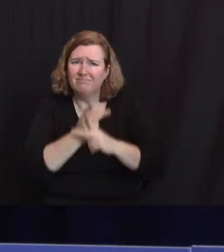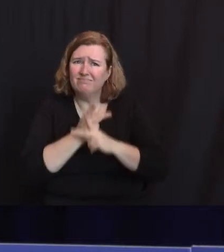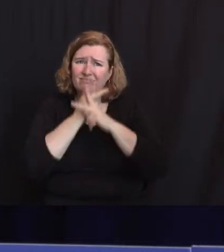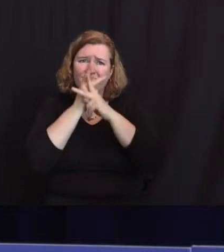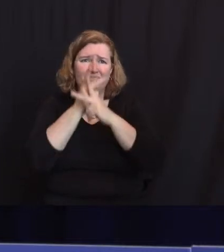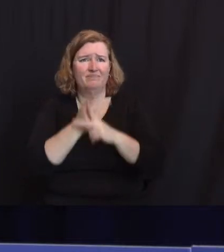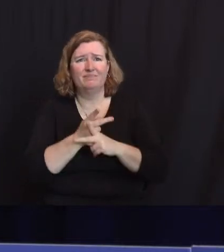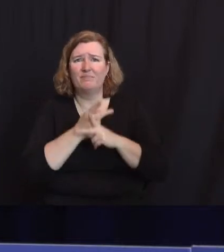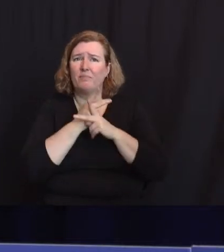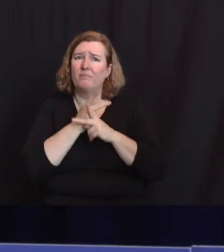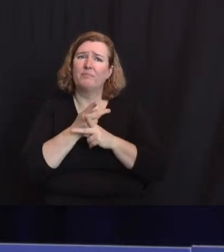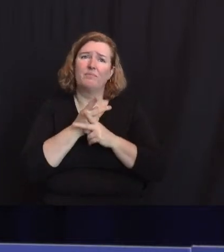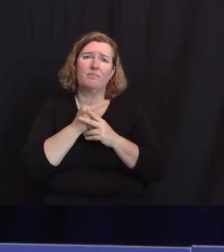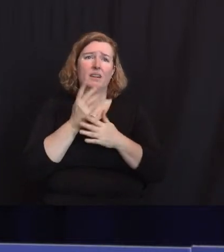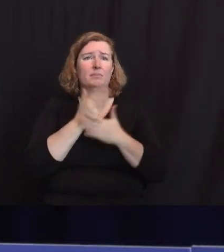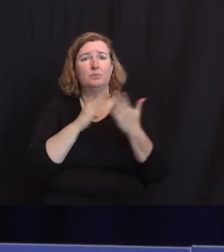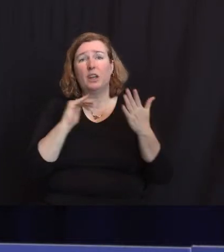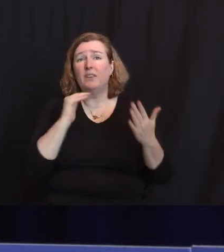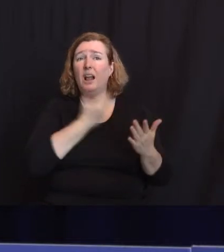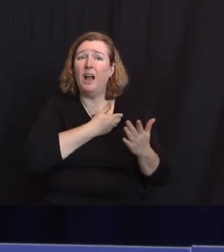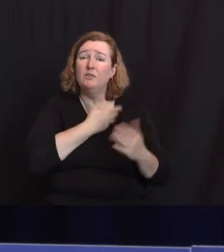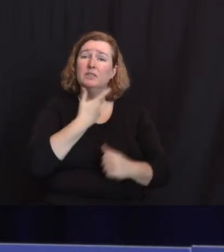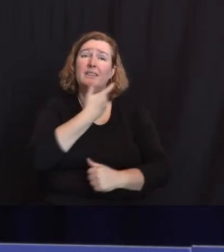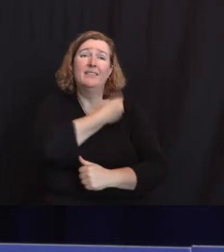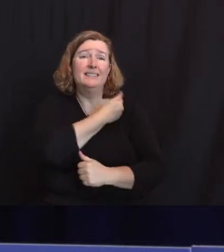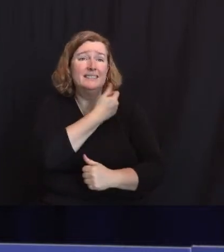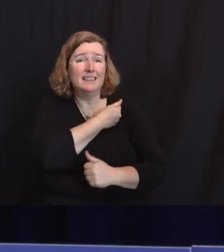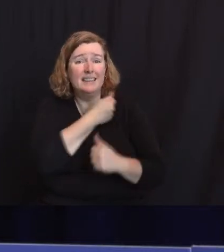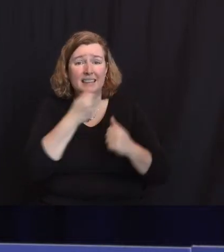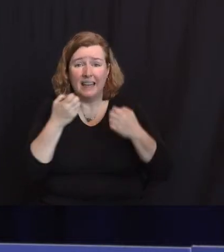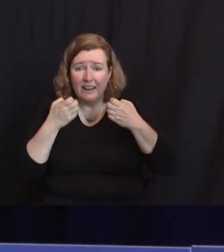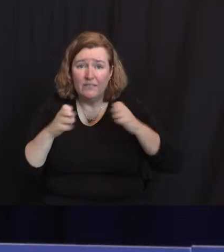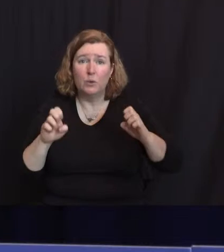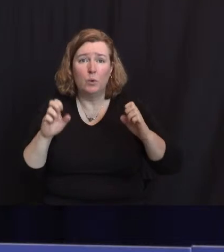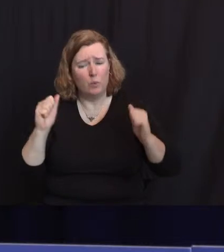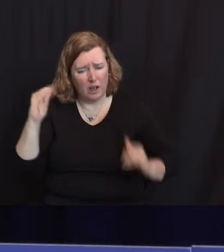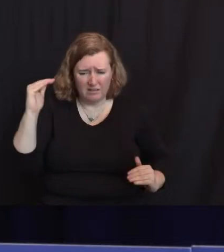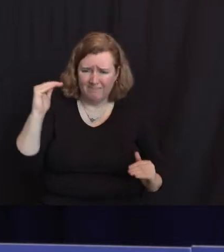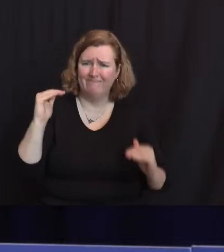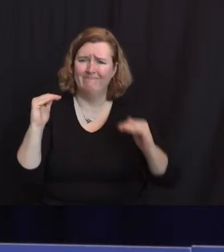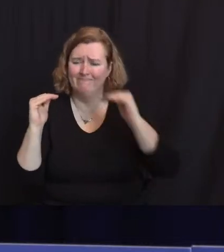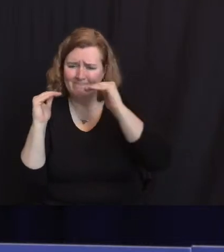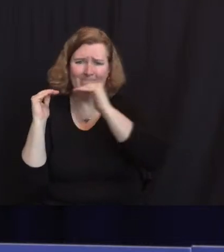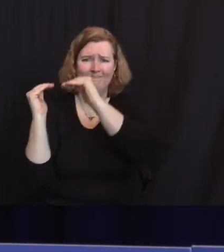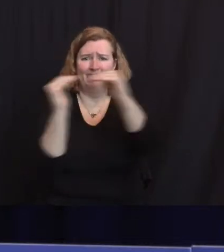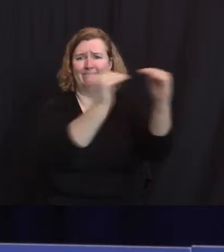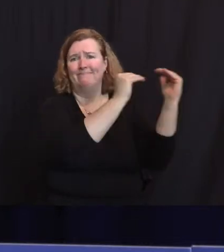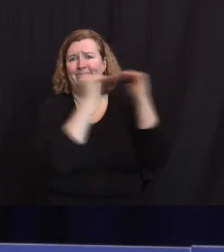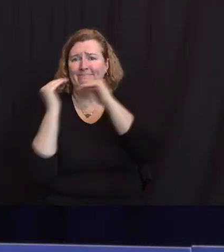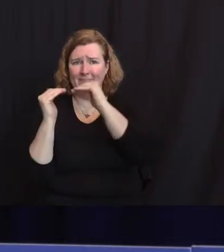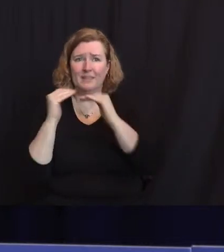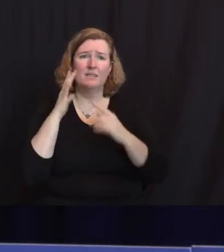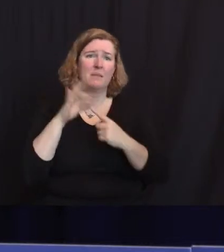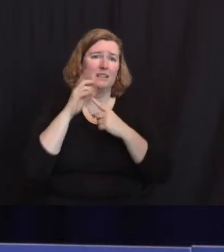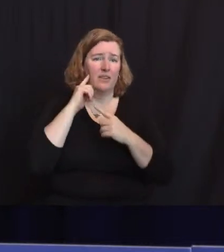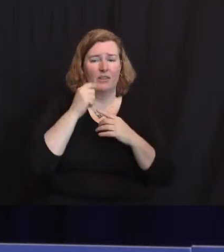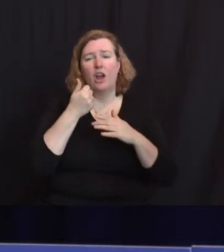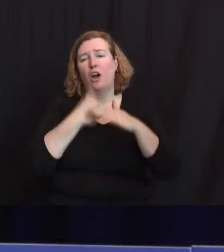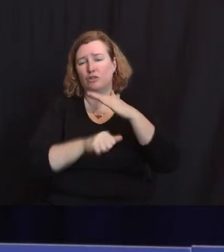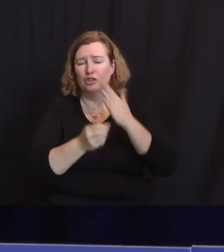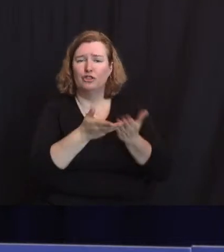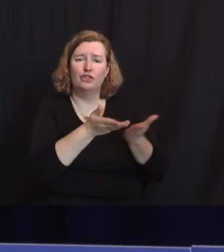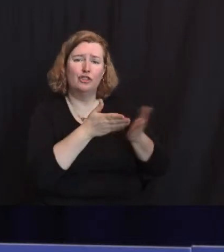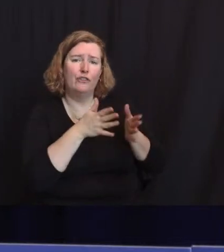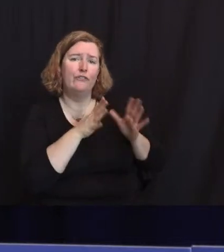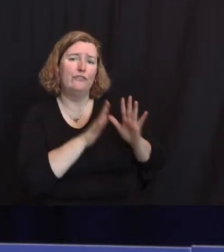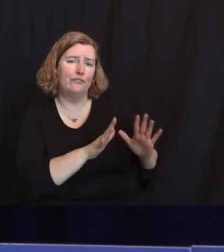Core to our vaccine effort is ensuring equitable access to vaccine, particularly for underserved populations and communities of